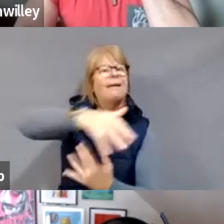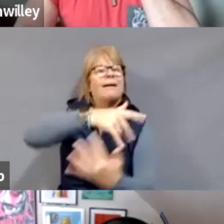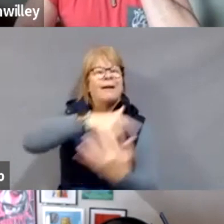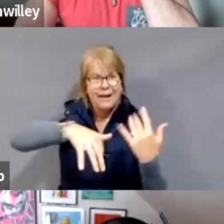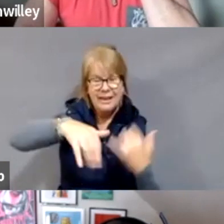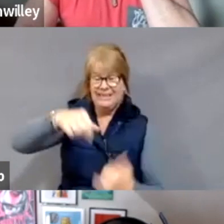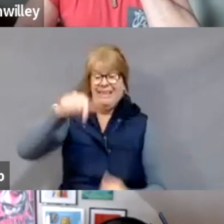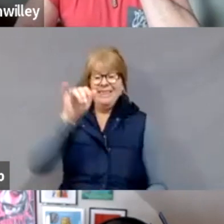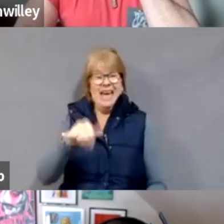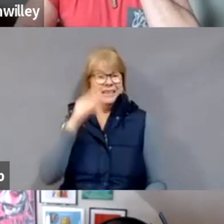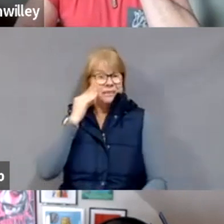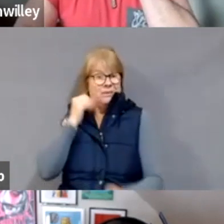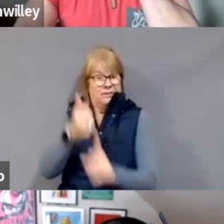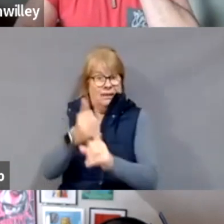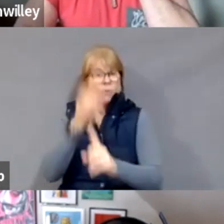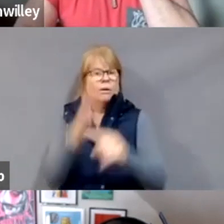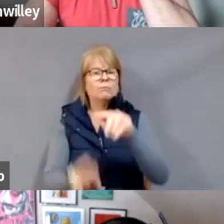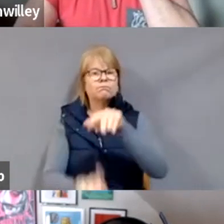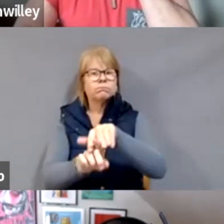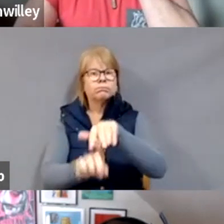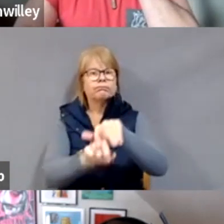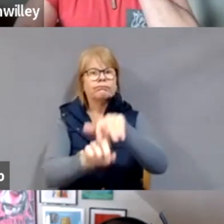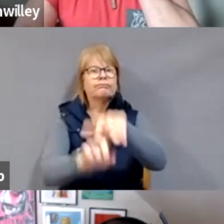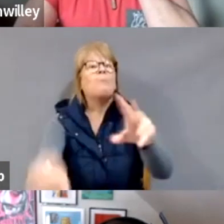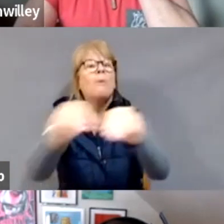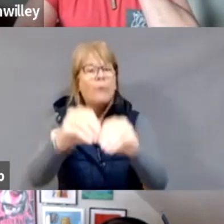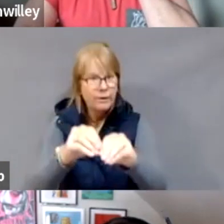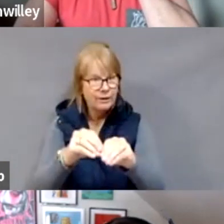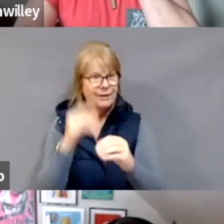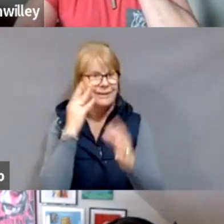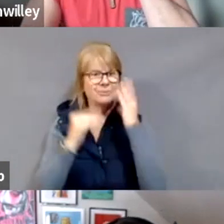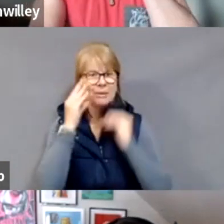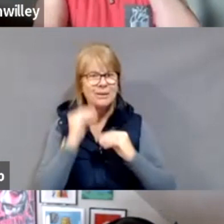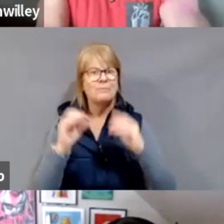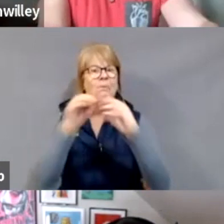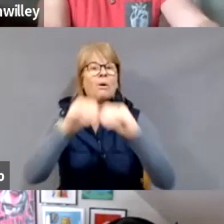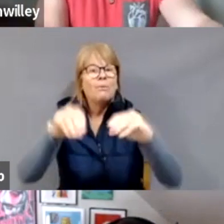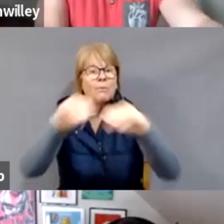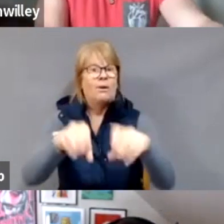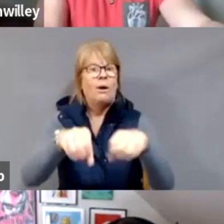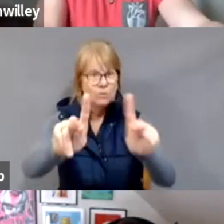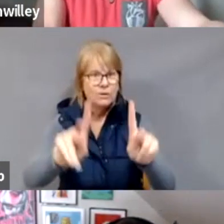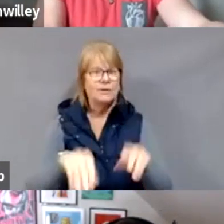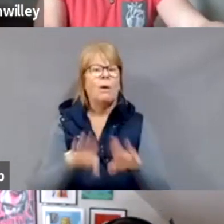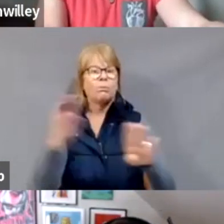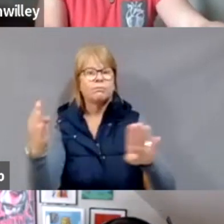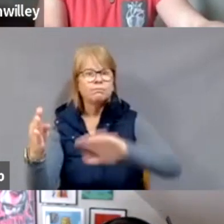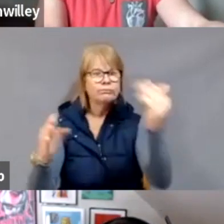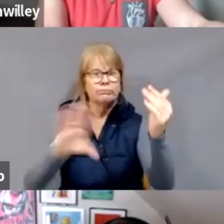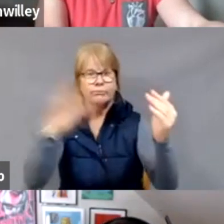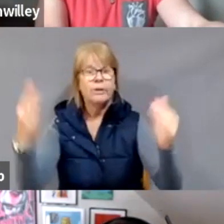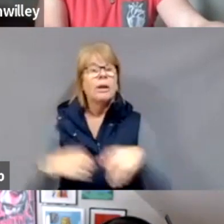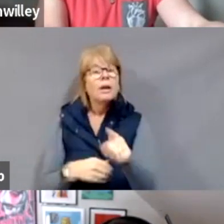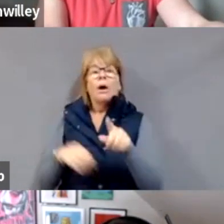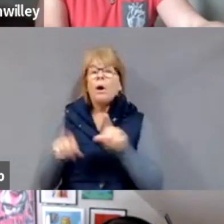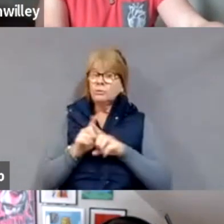that circle also usually come to the forefront. Okay. And I would sure say, for my part, if anyone emails me and I don't email